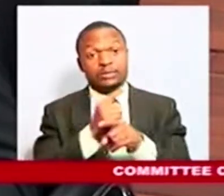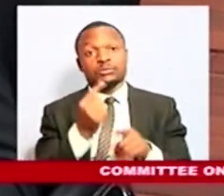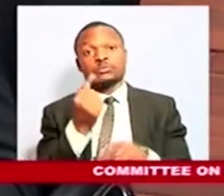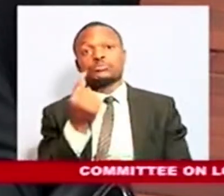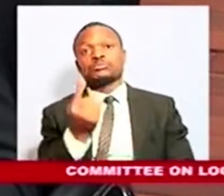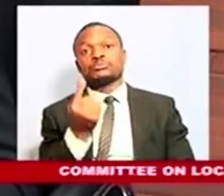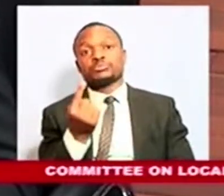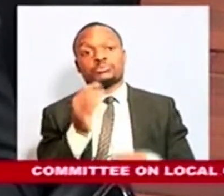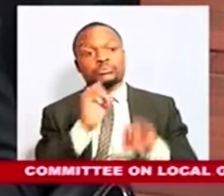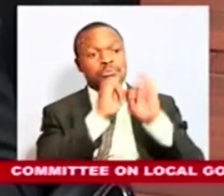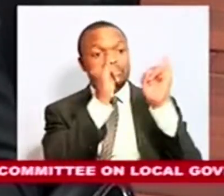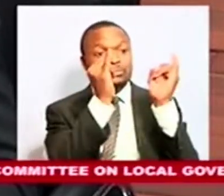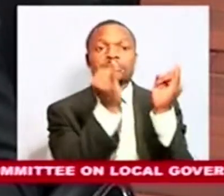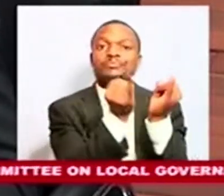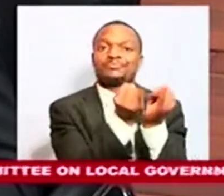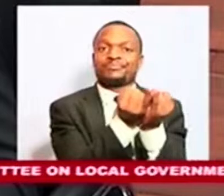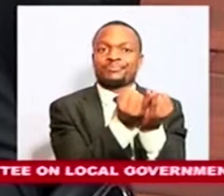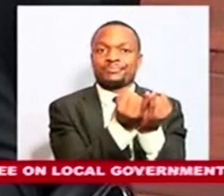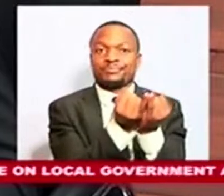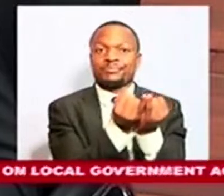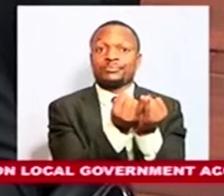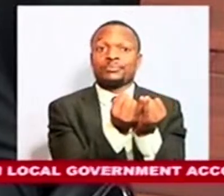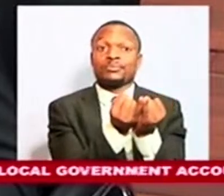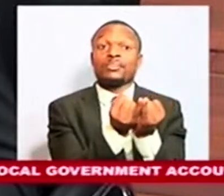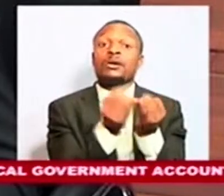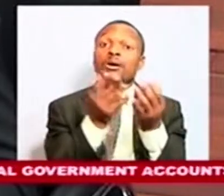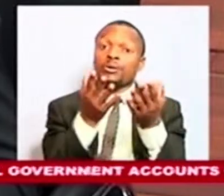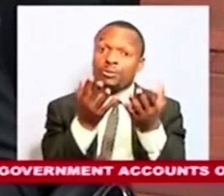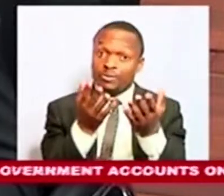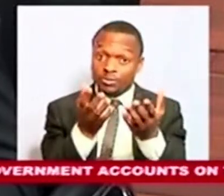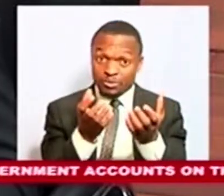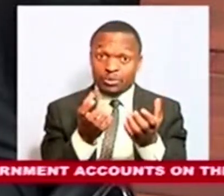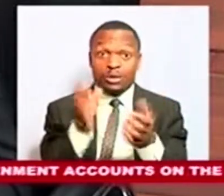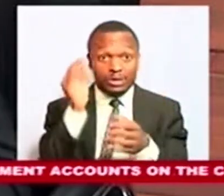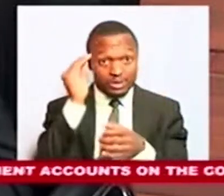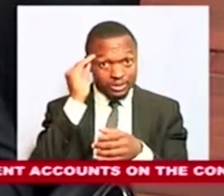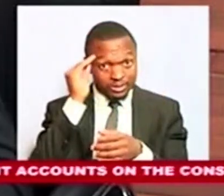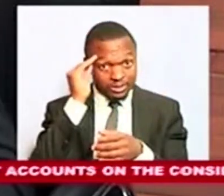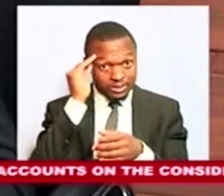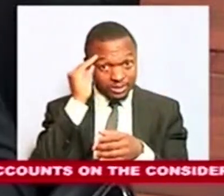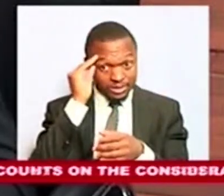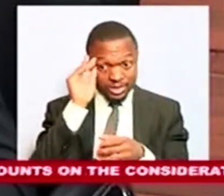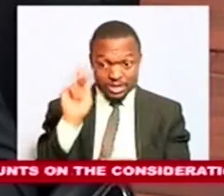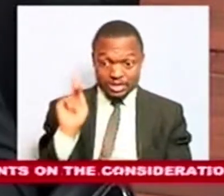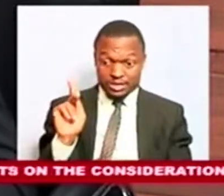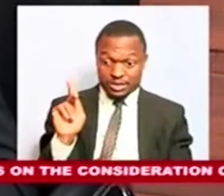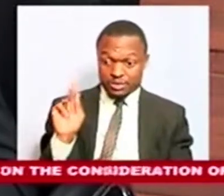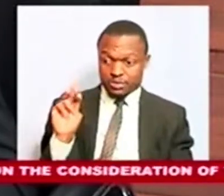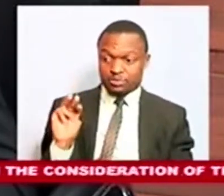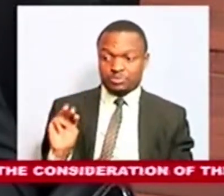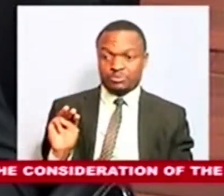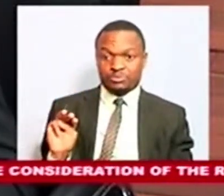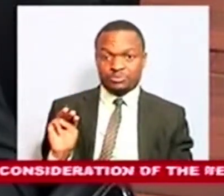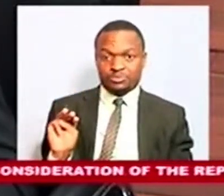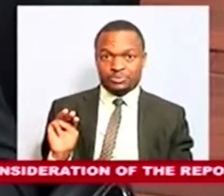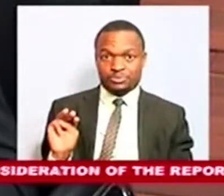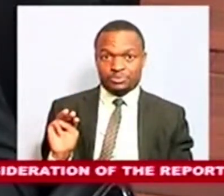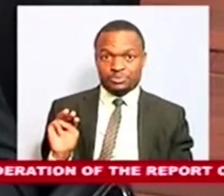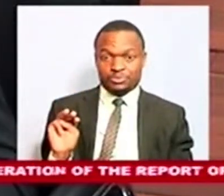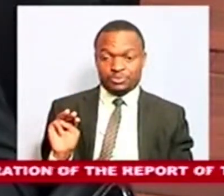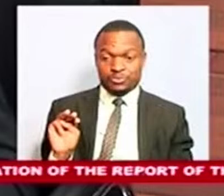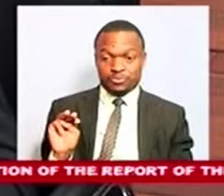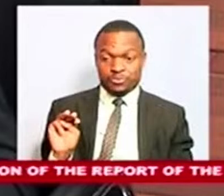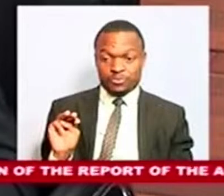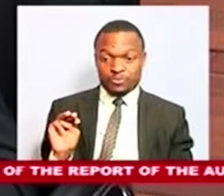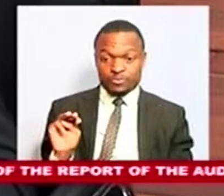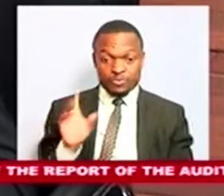one institution, I would also find out the kilometers from the